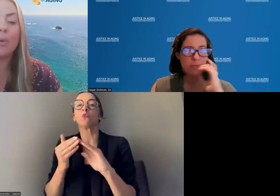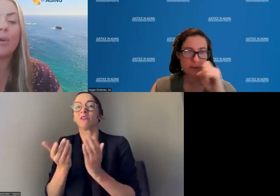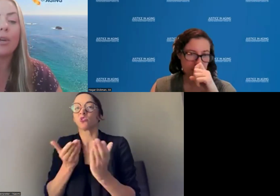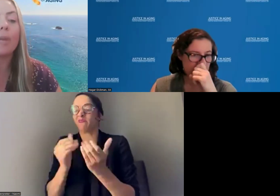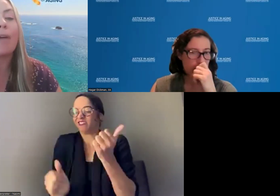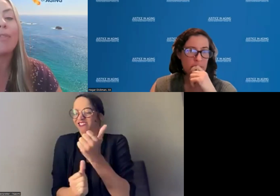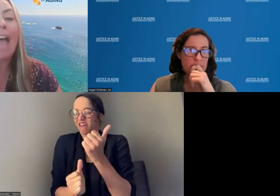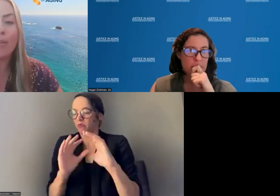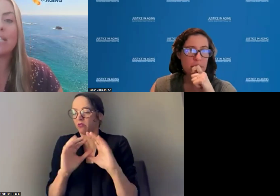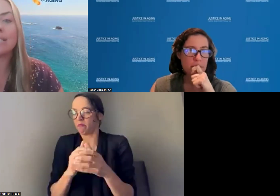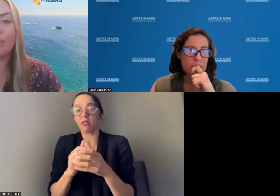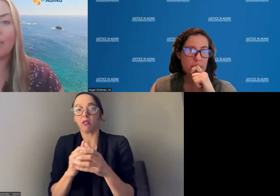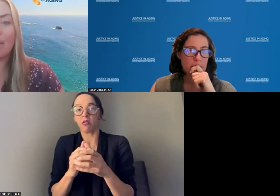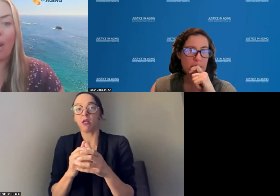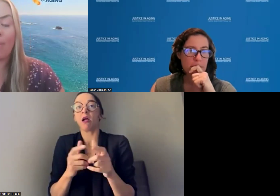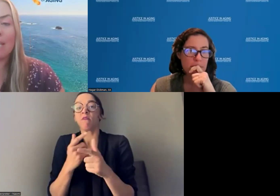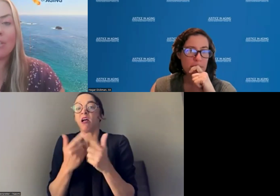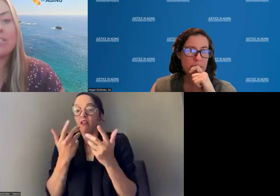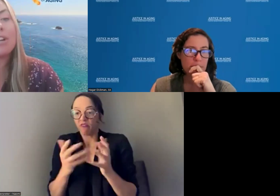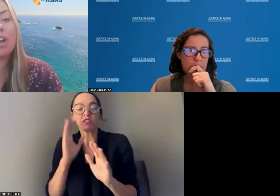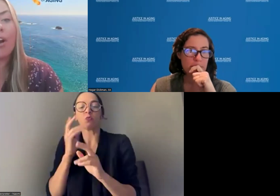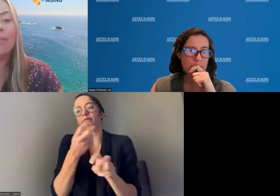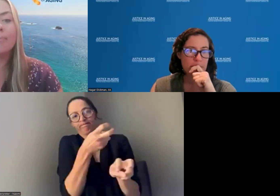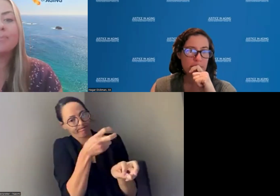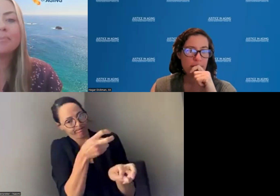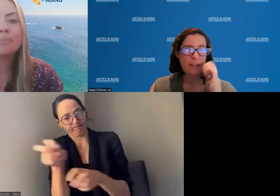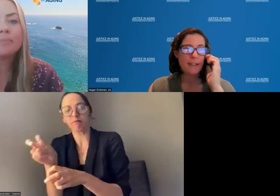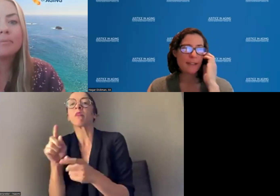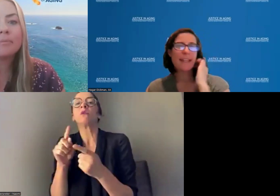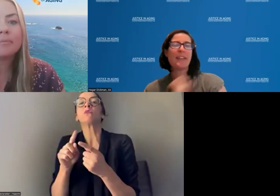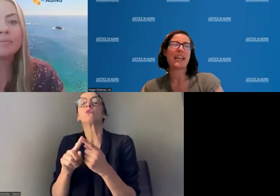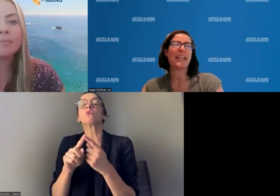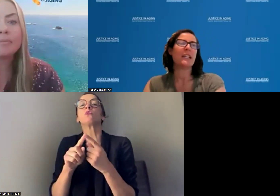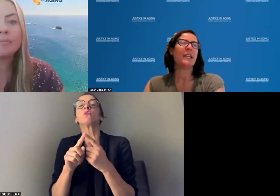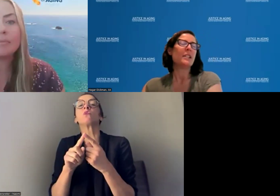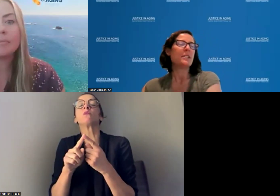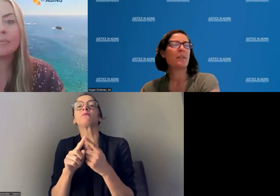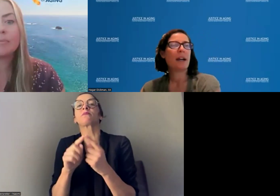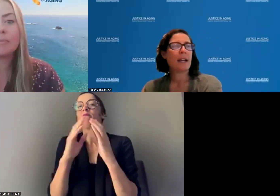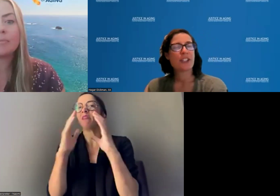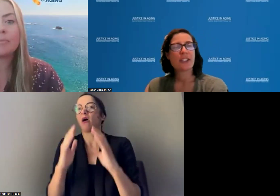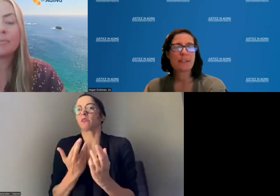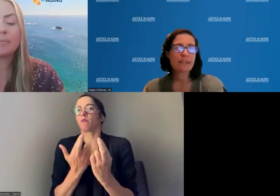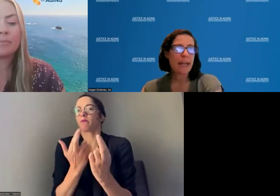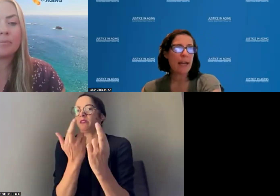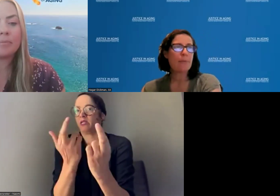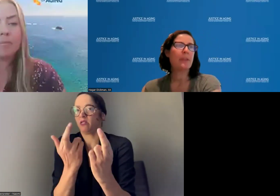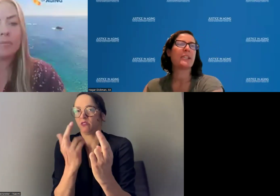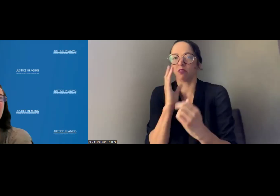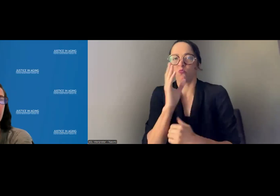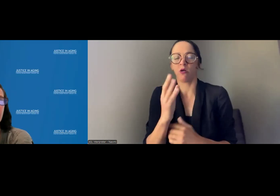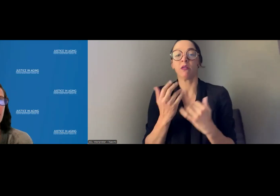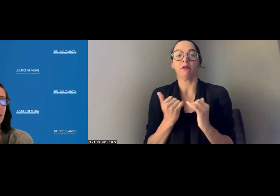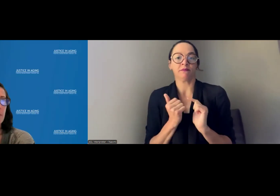over to learn about the Housing Subcommittee recommendations. Hagar? Thank you, Jackie. So just as a recap,